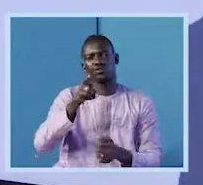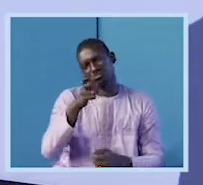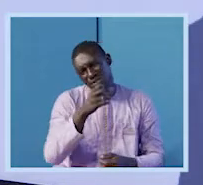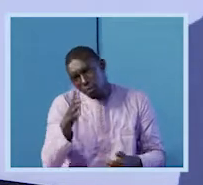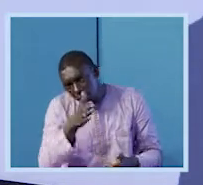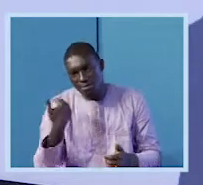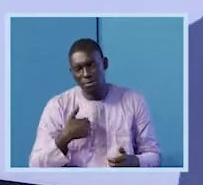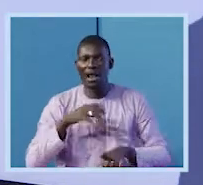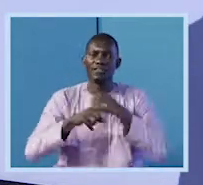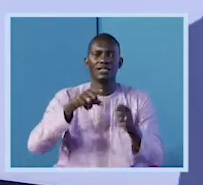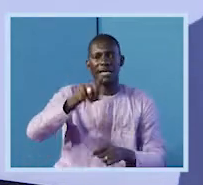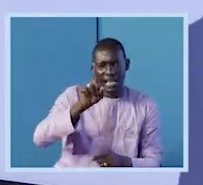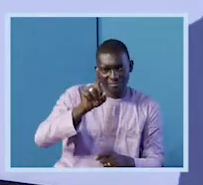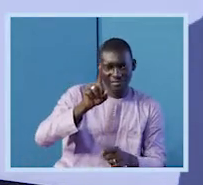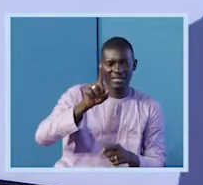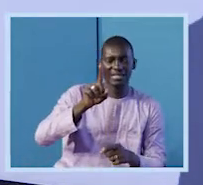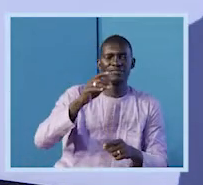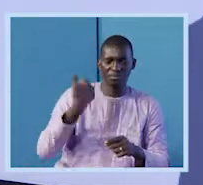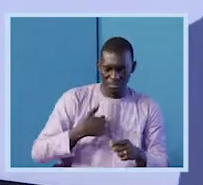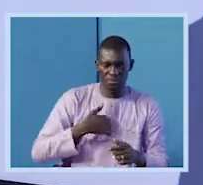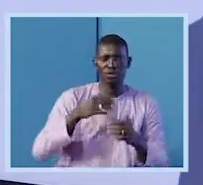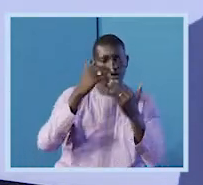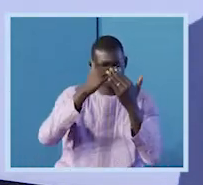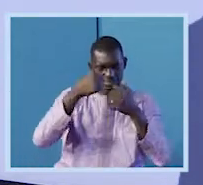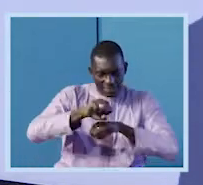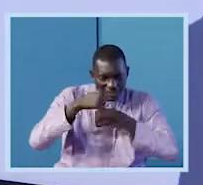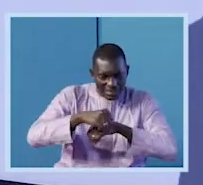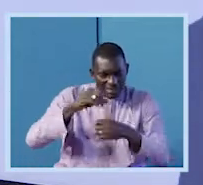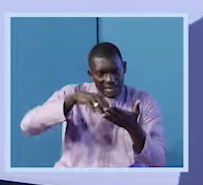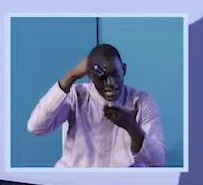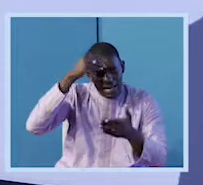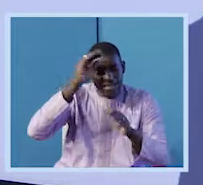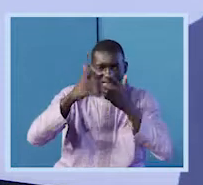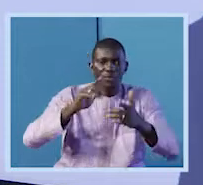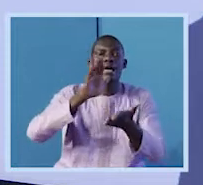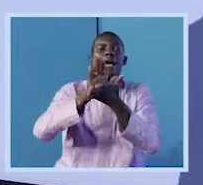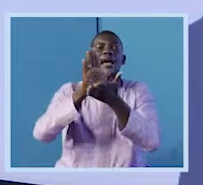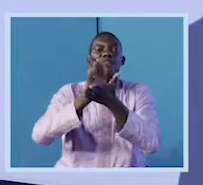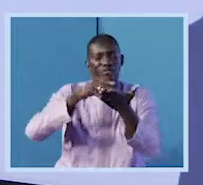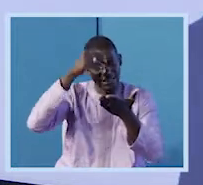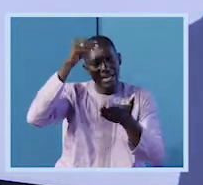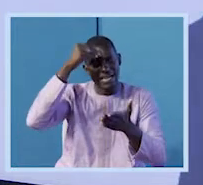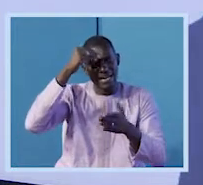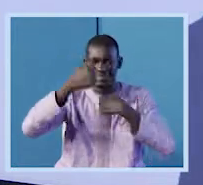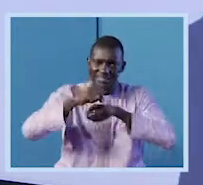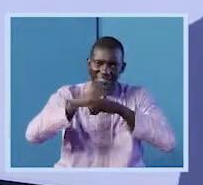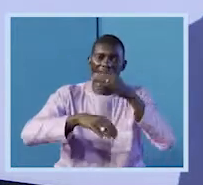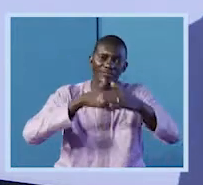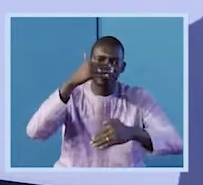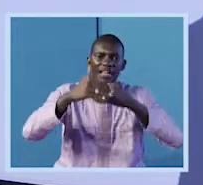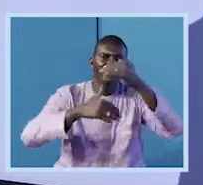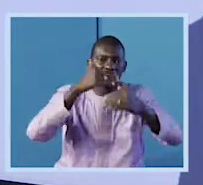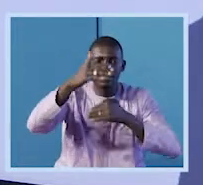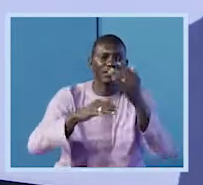20-something people, and then after we started training with 11 people. Wow. So as the training passes by, you know, there is